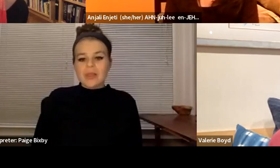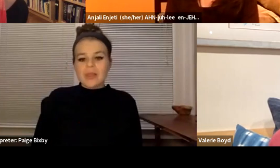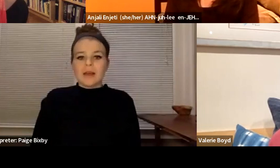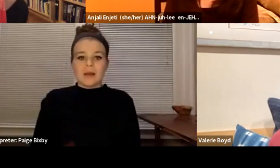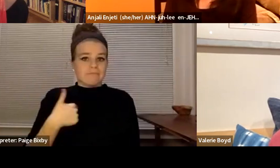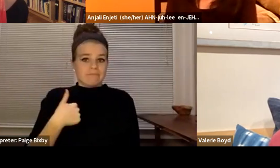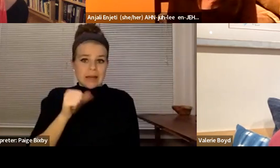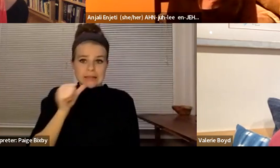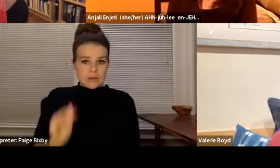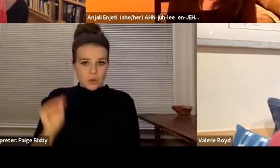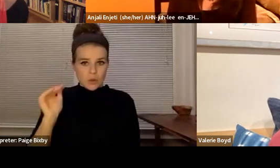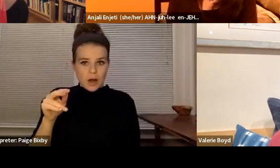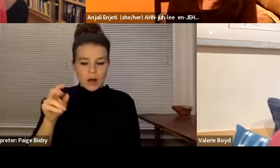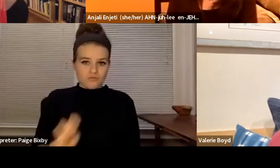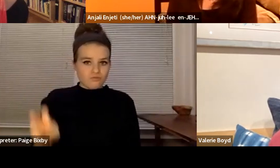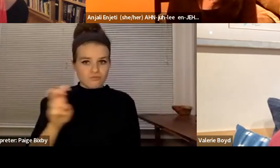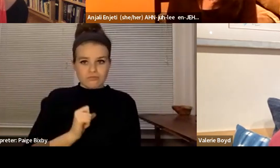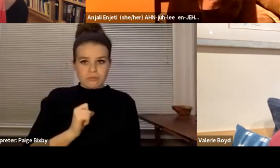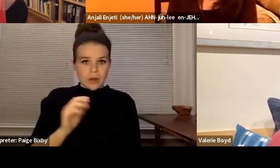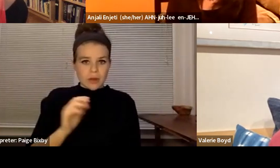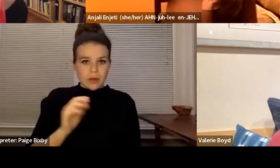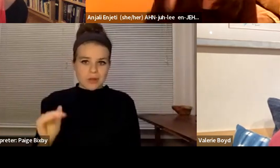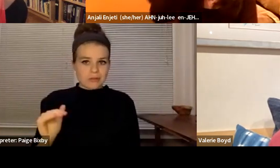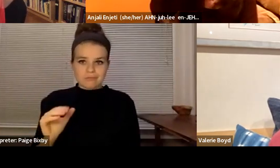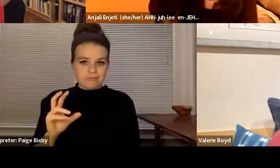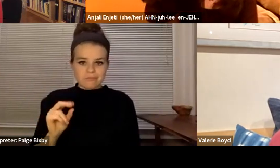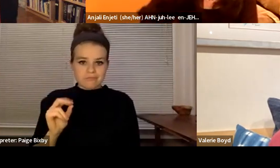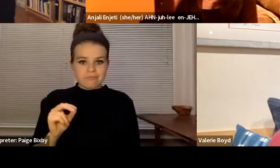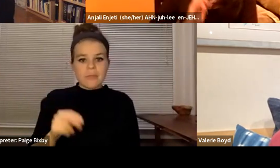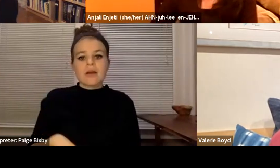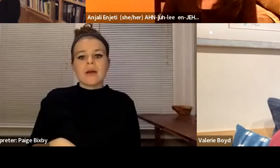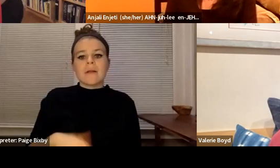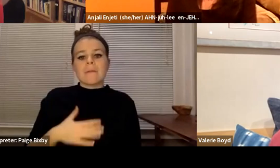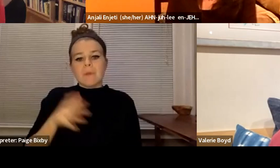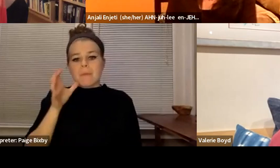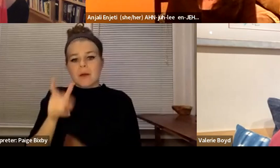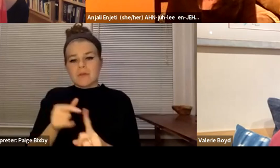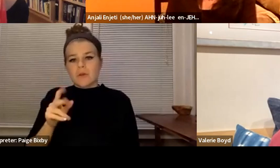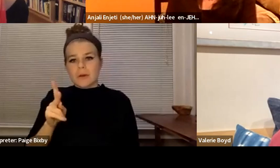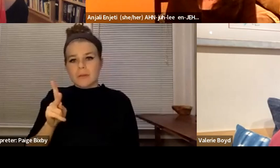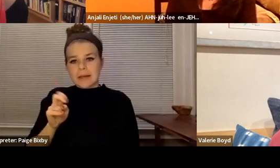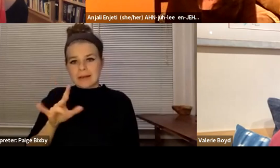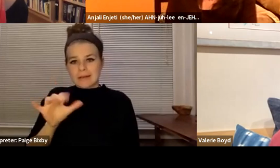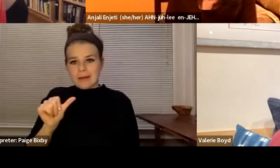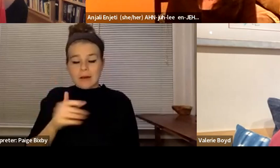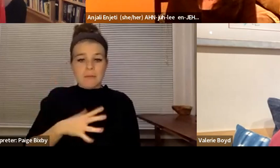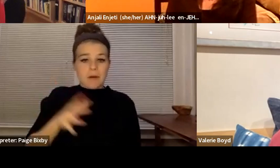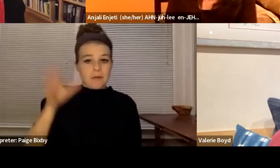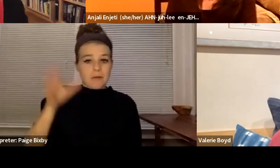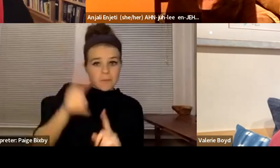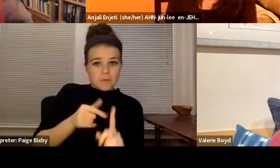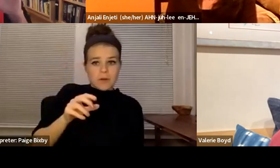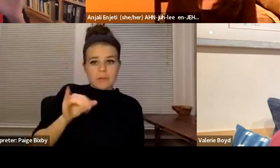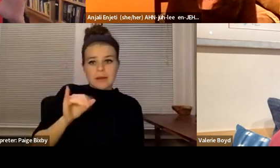I did not grow up traveling much. As a child, I had not been to Kenya, where my mother is from, nor India, where my father is from. And so this